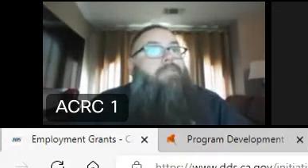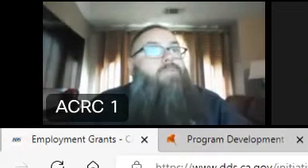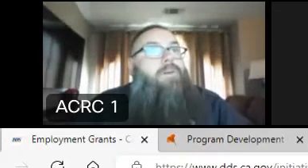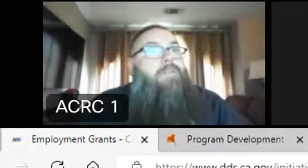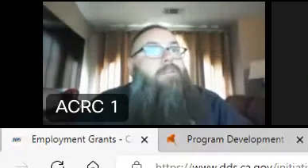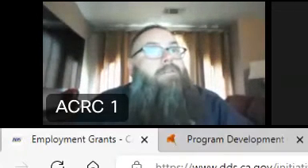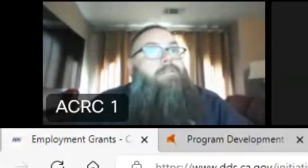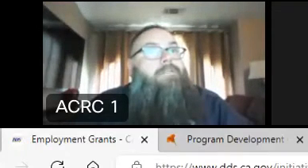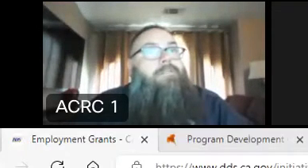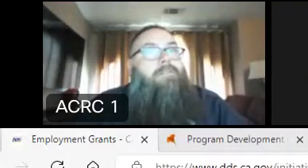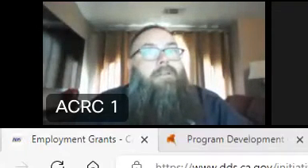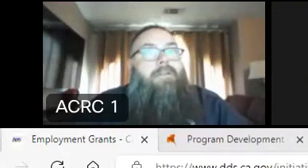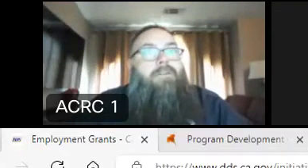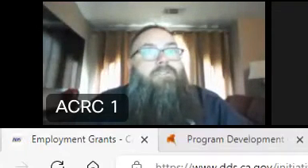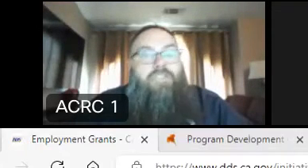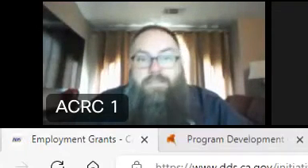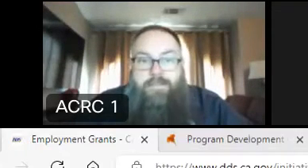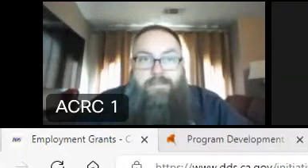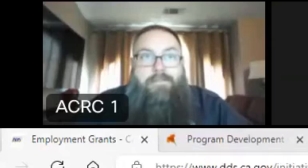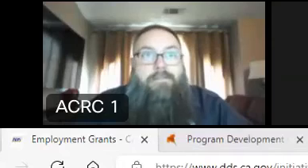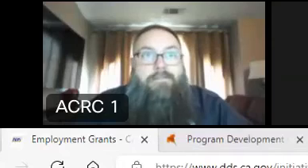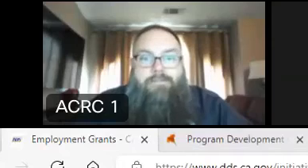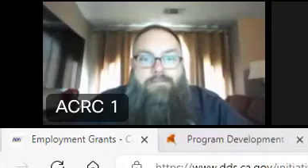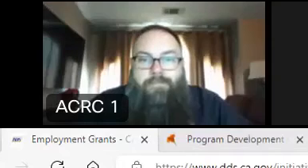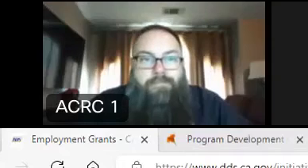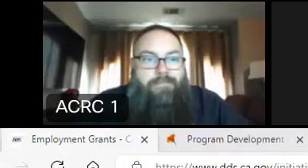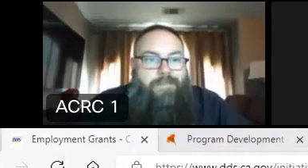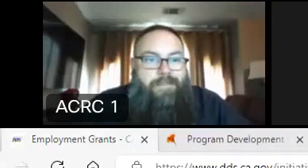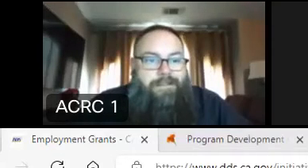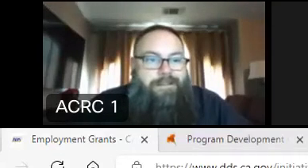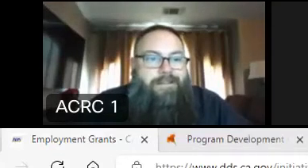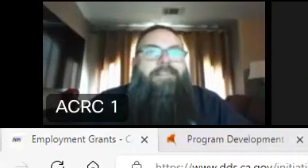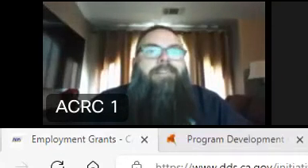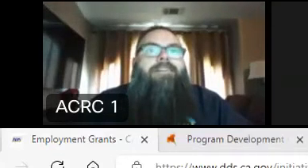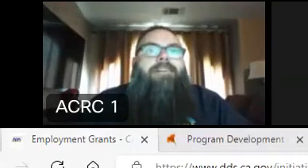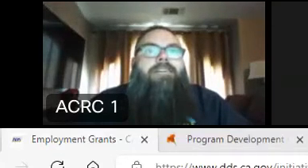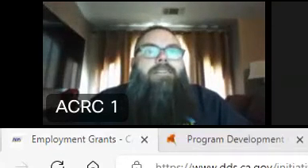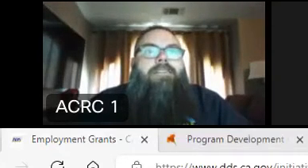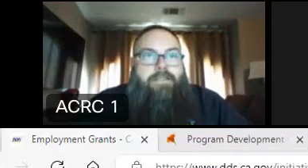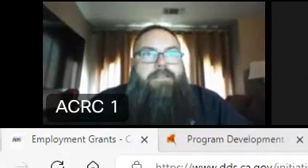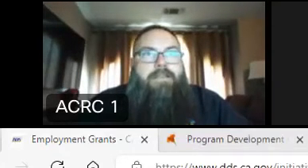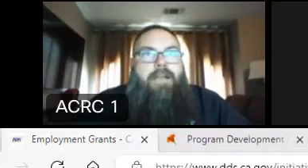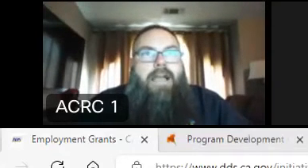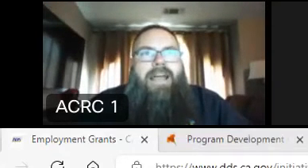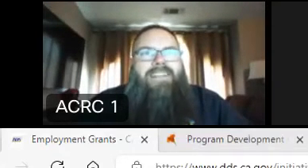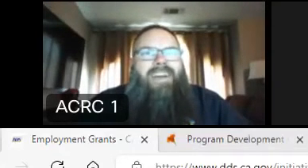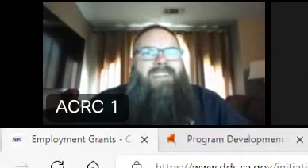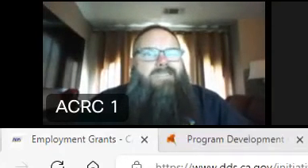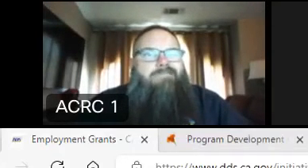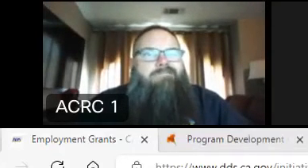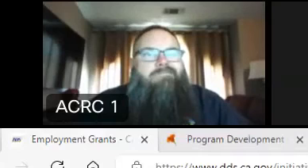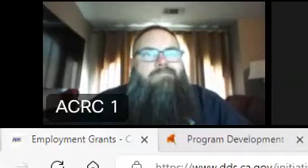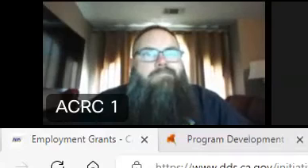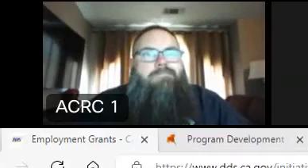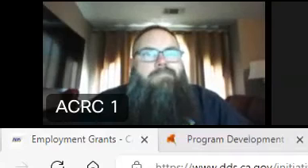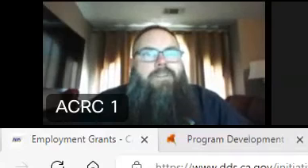Is everyone? Yes, I did. Sorry, I typed it in the thing. This is Andrea from Alliance. You did? How did it